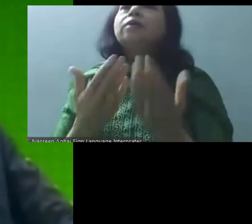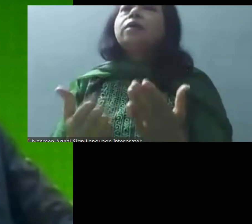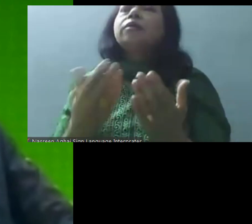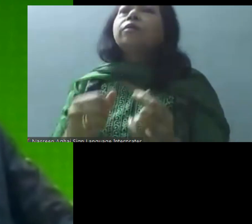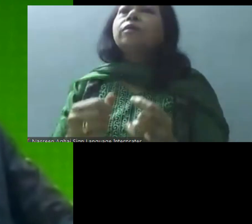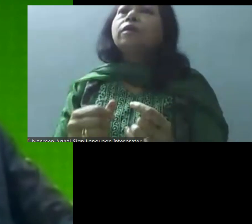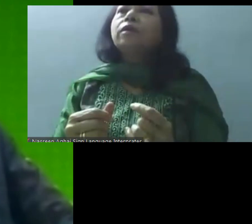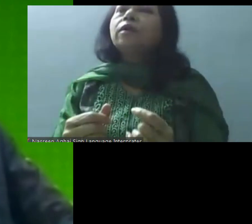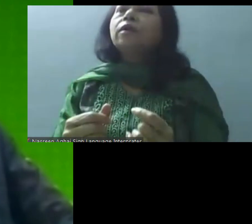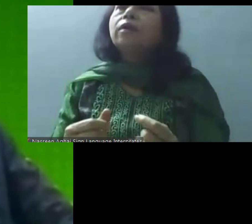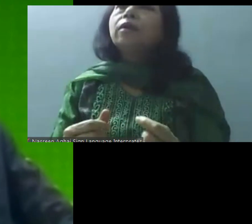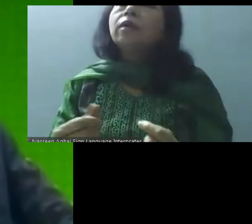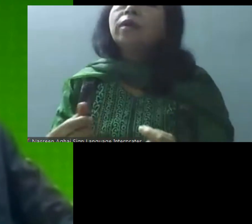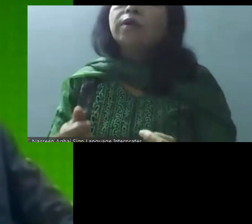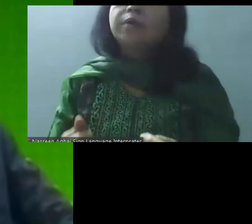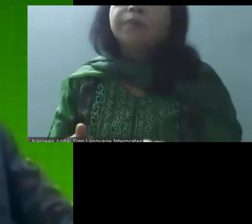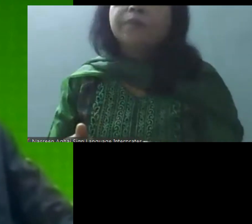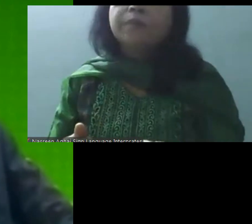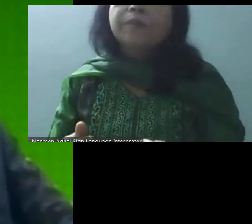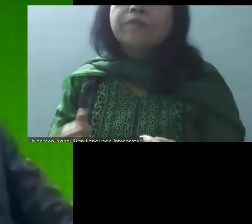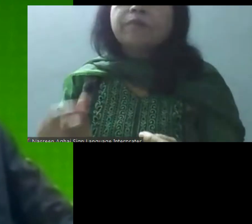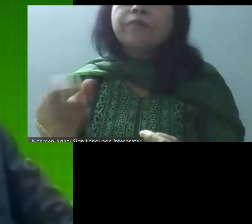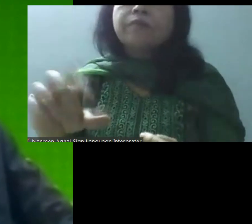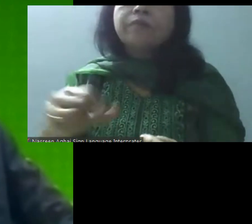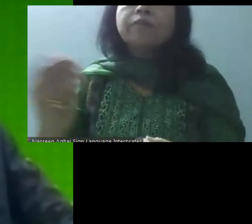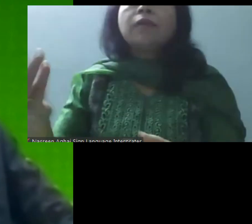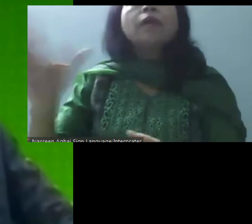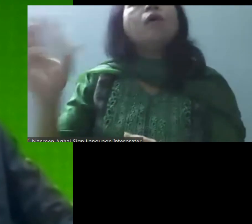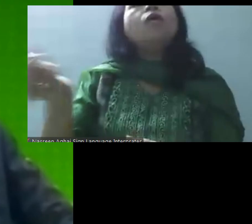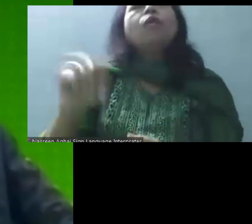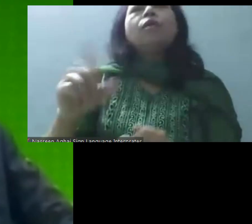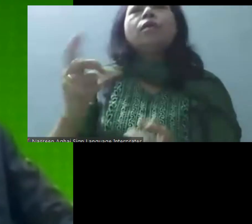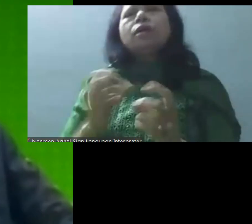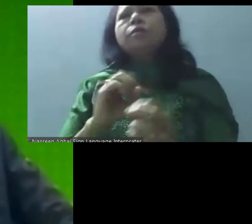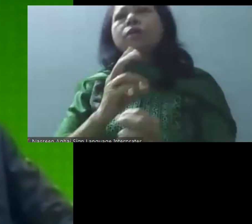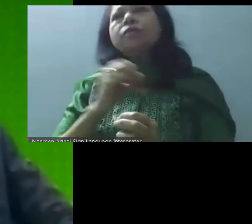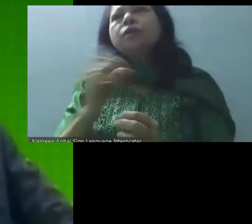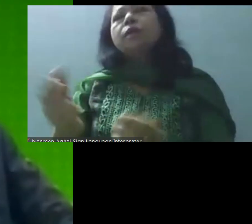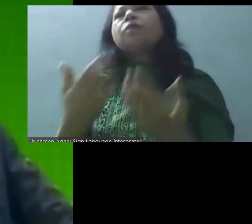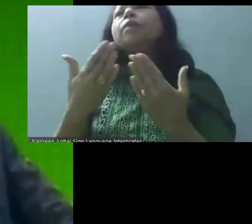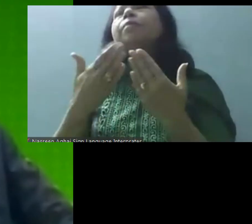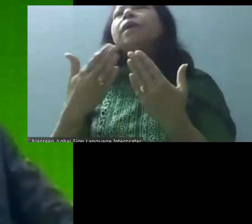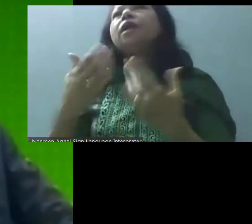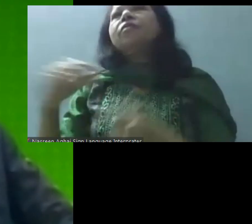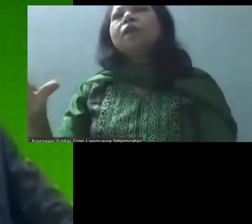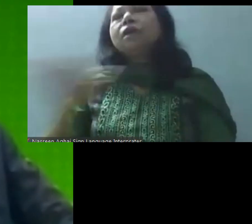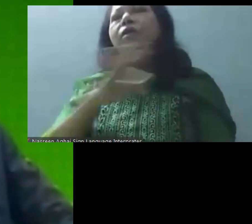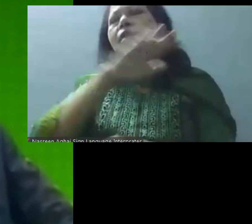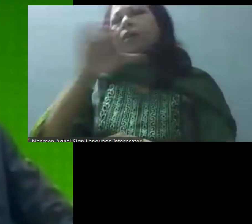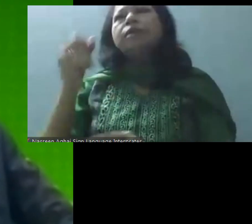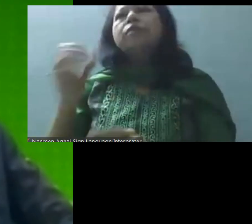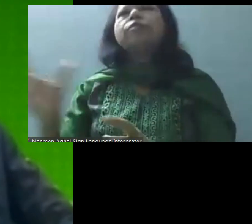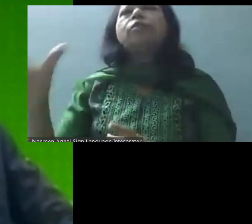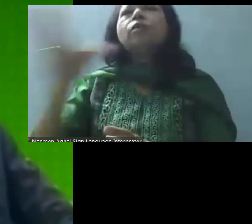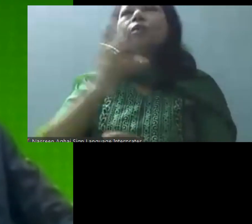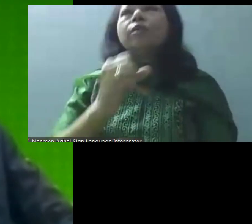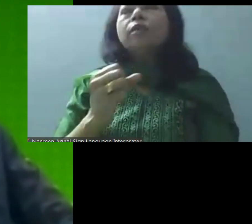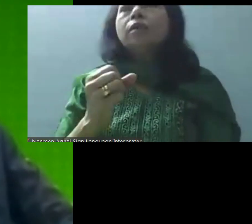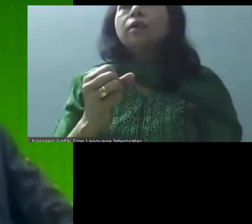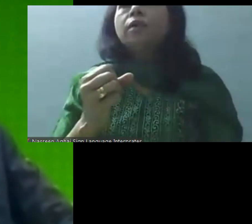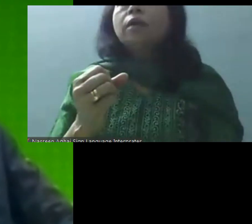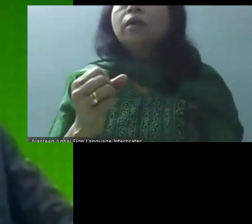and it was being used for several of the other communications with the students, but with little adaptation, we moved on to make